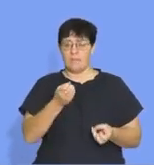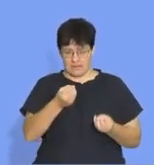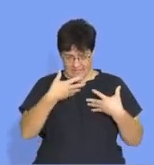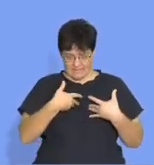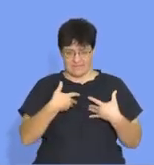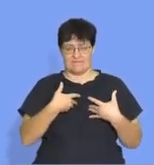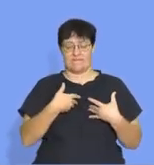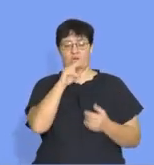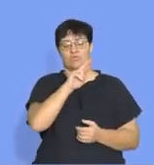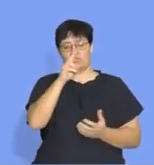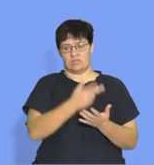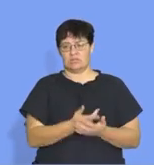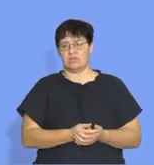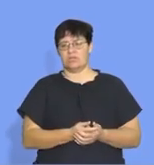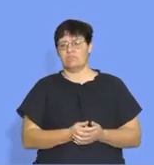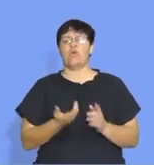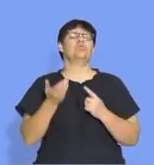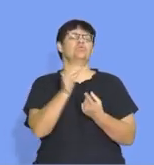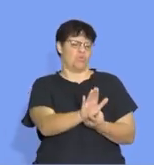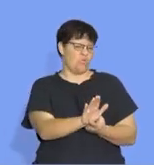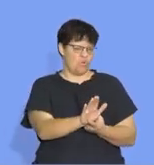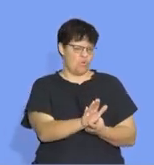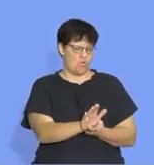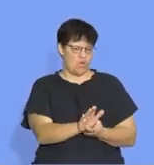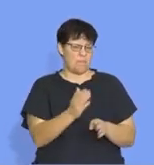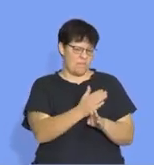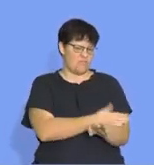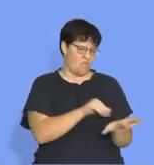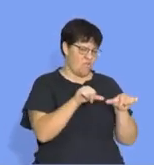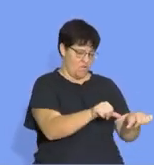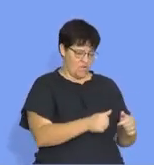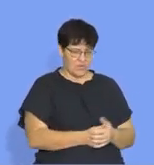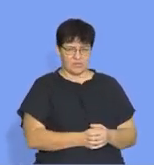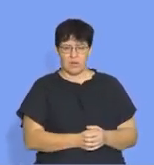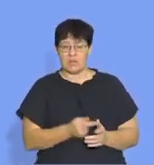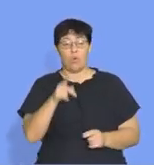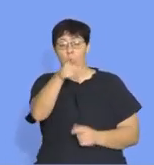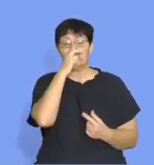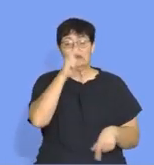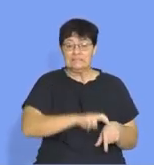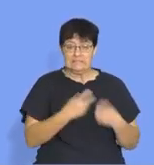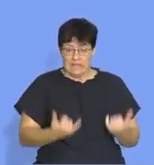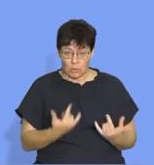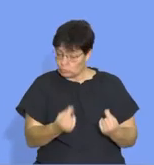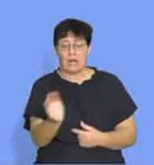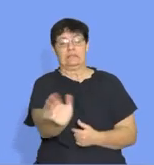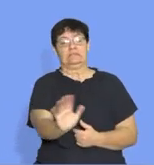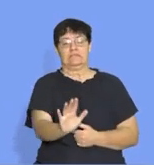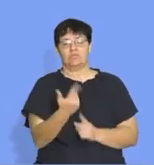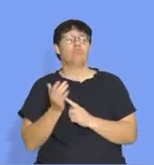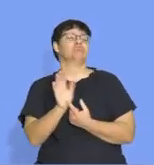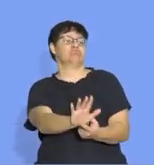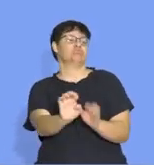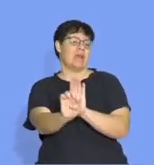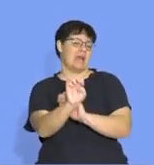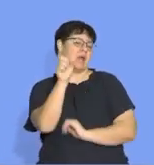quadratic equation. Maybe let me quickly show you that before we can even solve it. But you don't need to do what I'm showing you now. This is just for me to